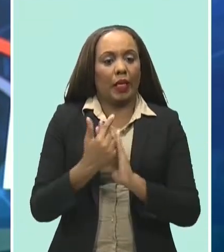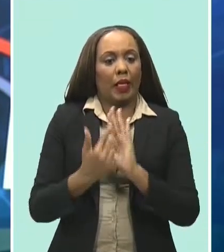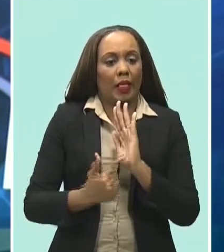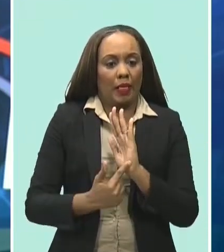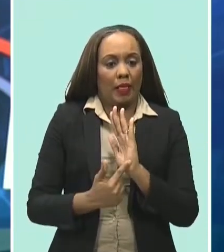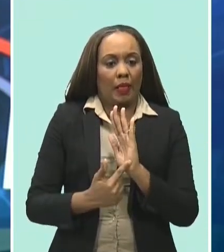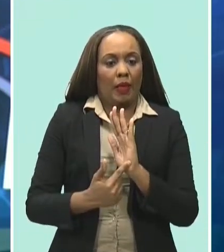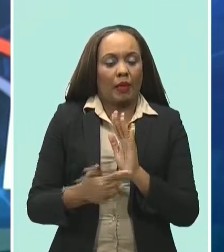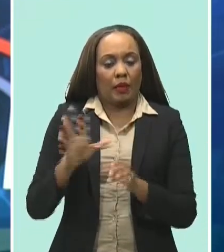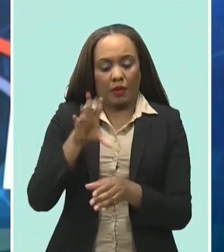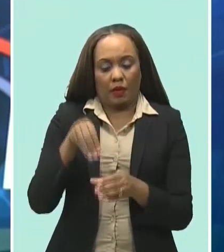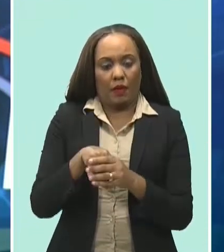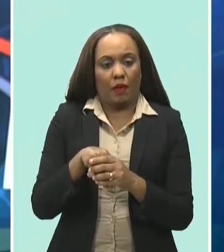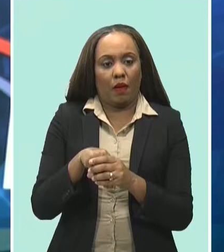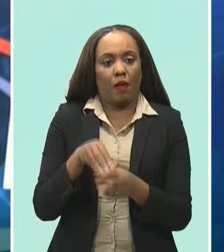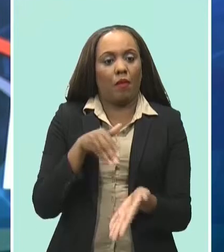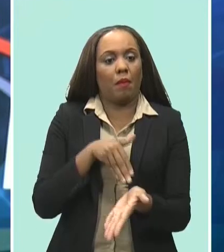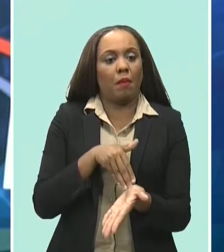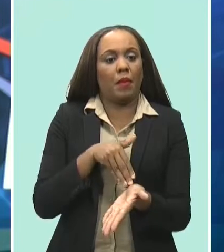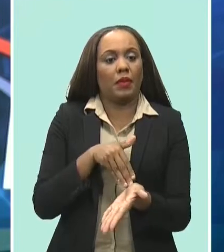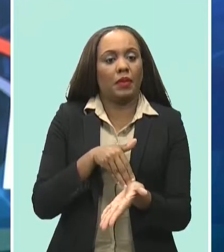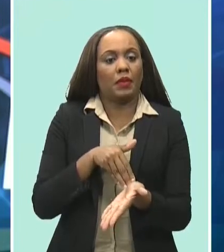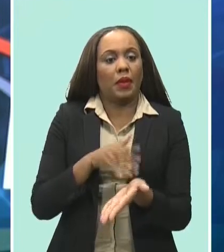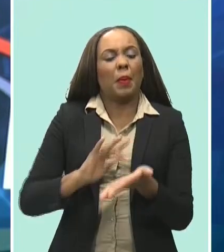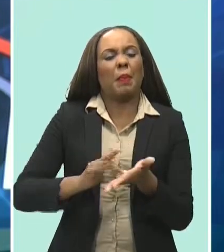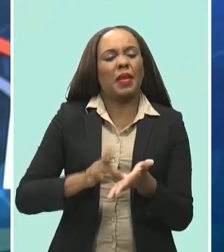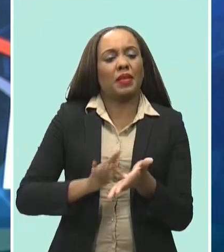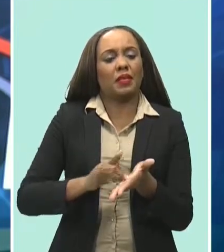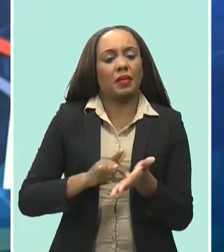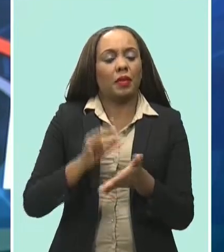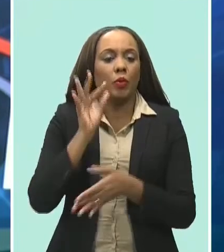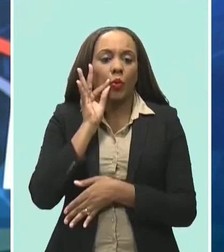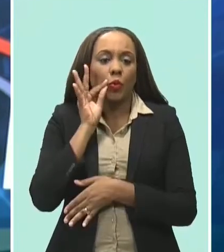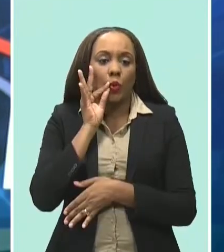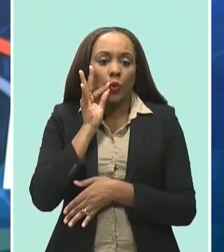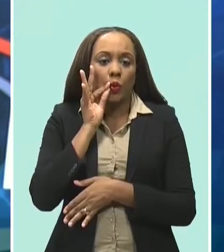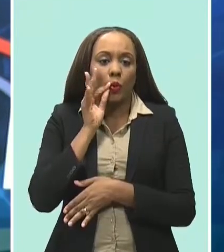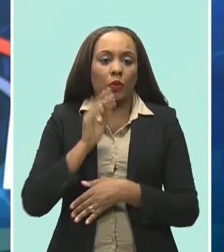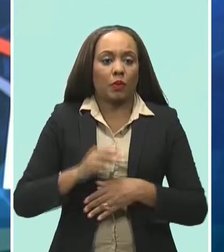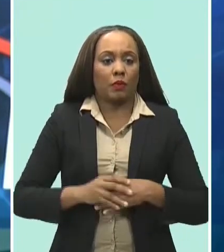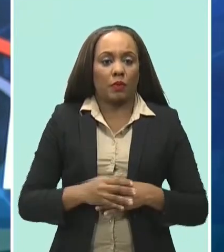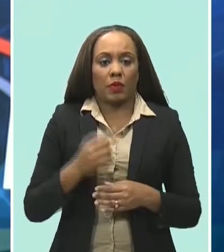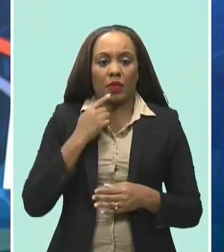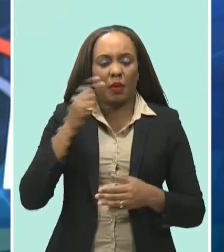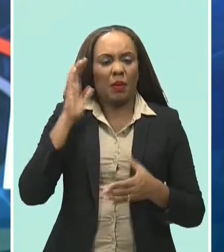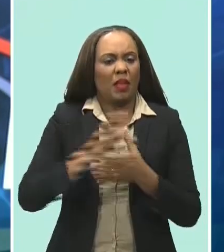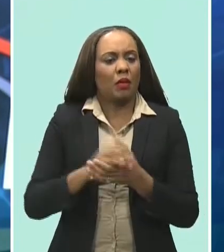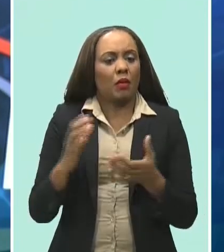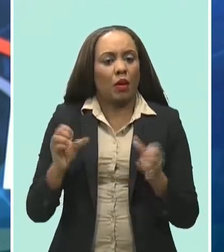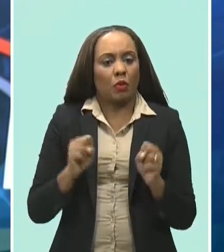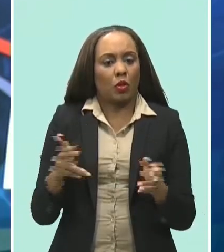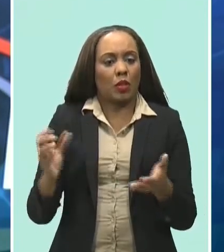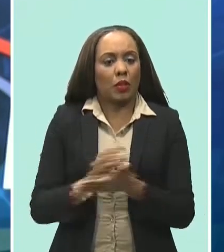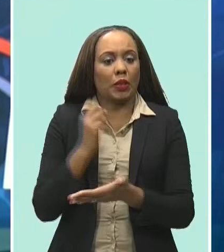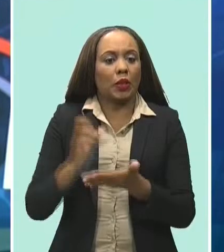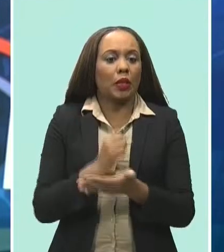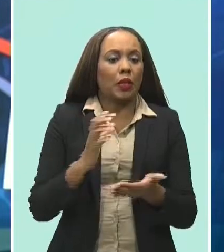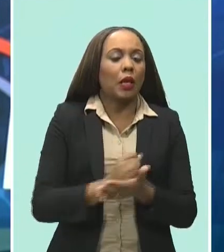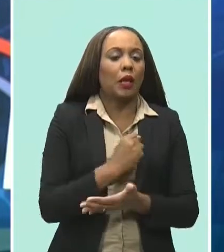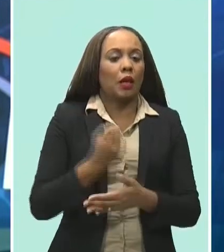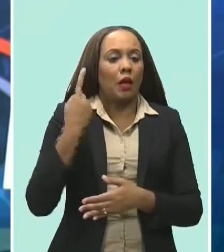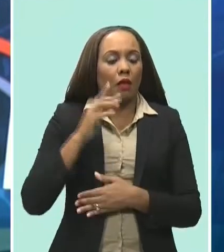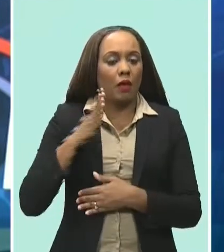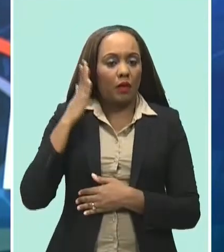their legislation to accommodate some form of a medicinal marijuana-related industry. He says he believes there are opportunities to